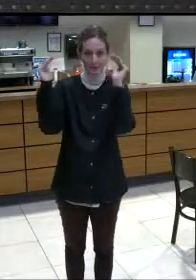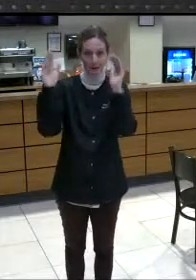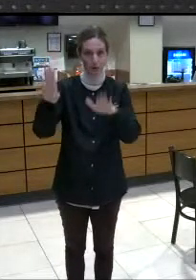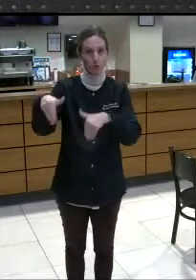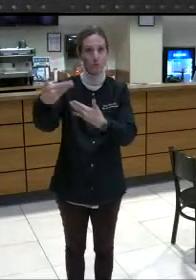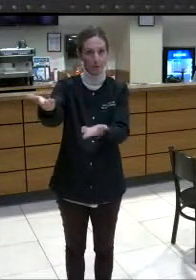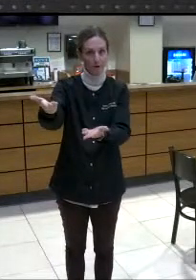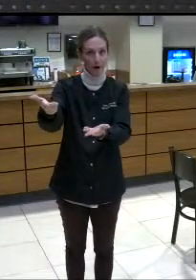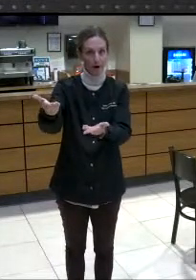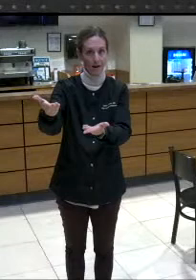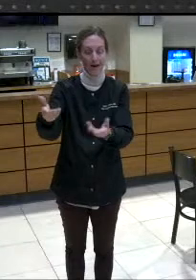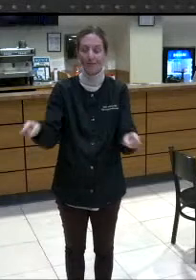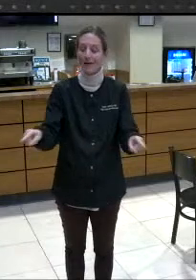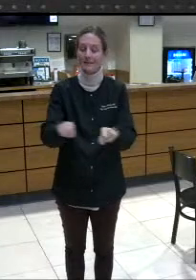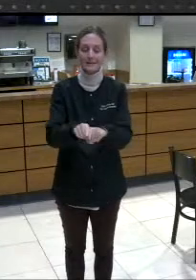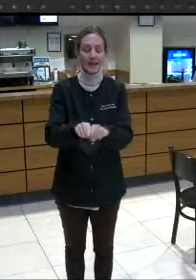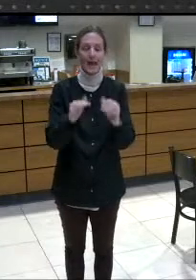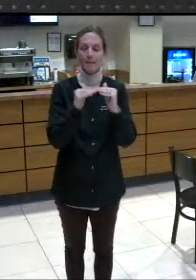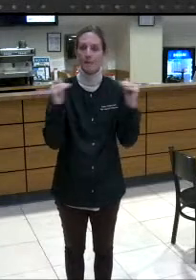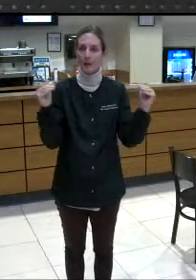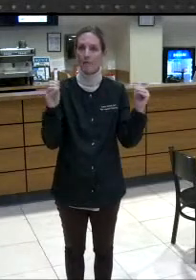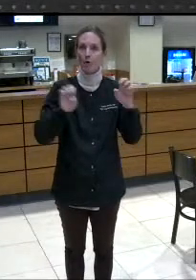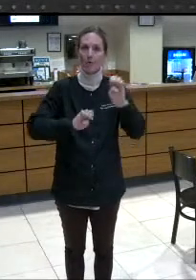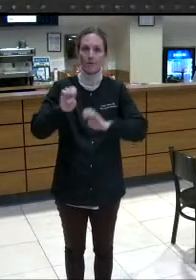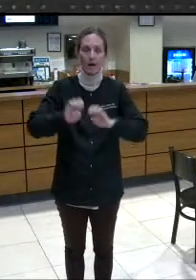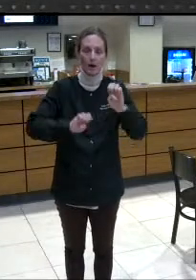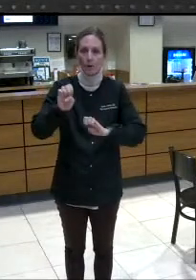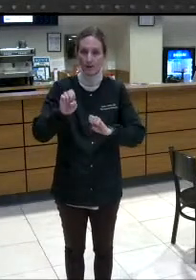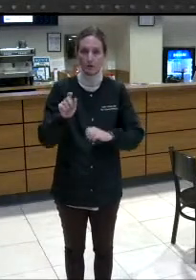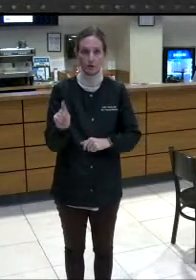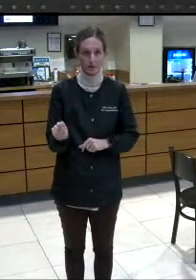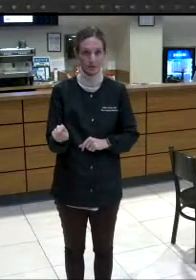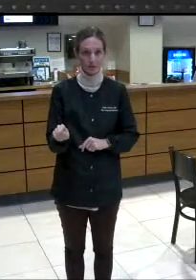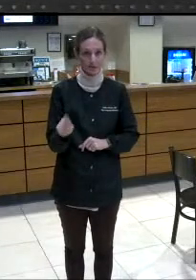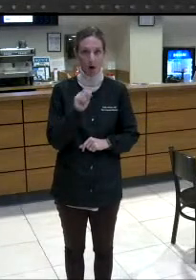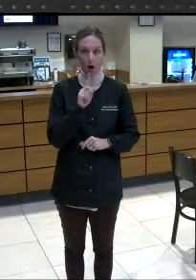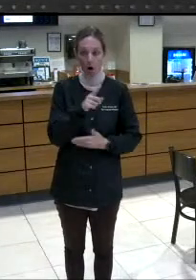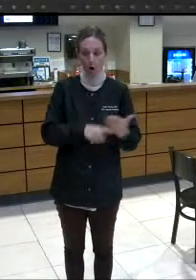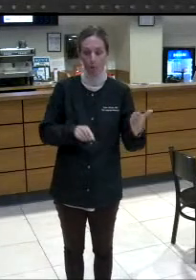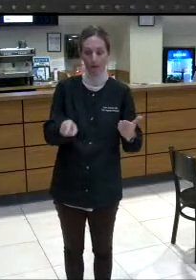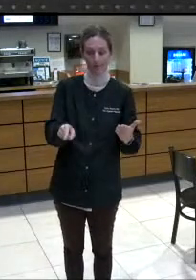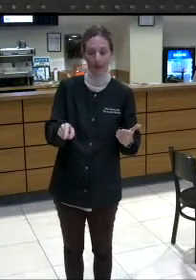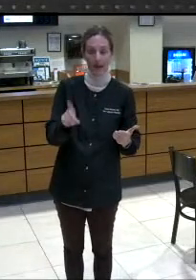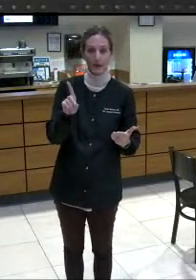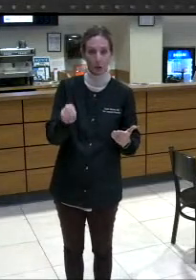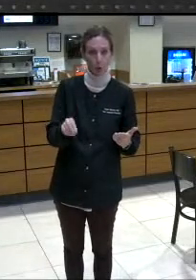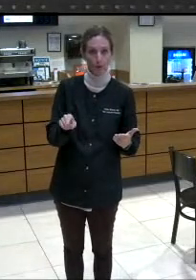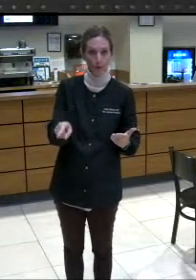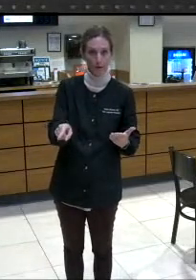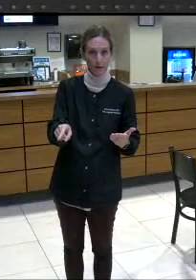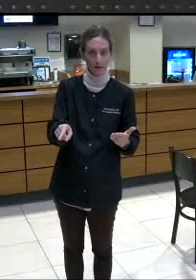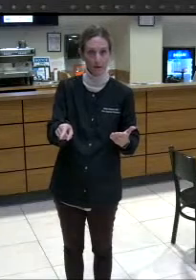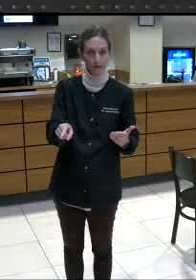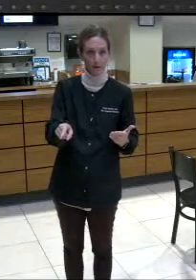provide the same level of evaluation? Are they being, what they're doing, is it being aligned to what